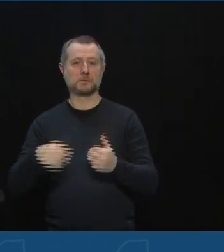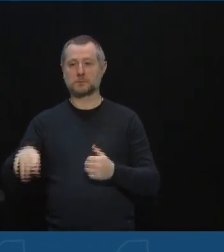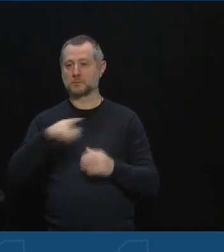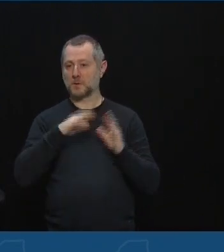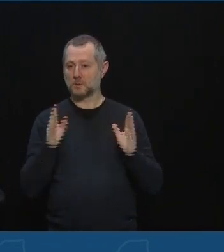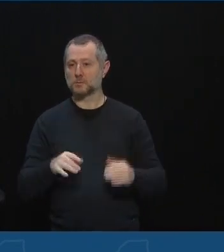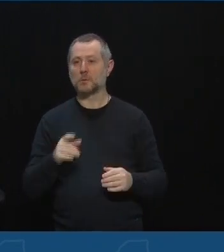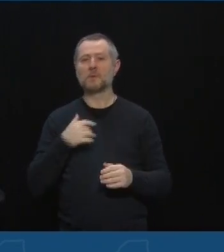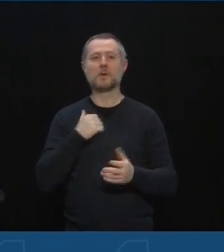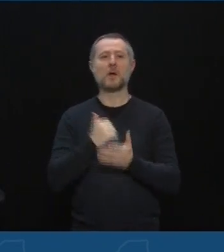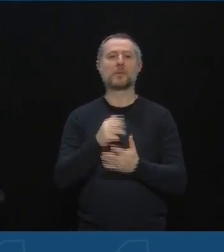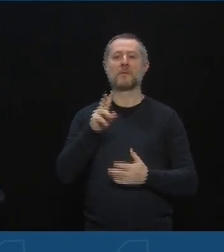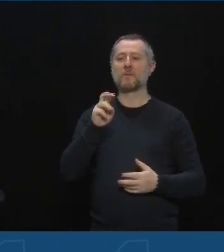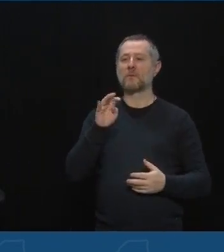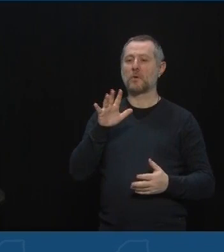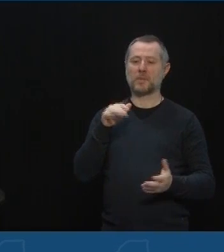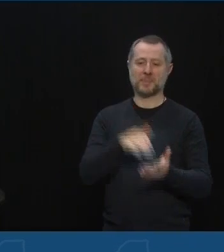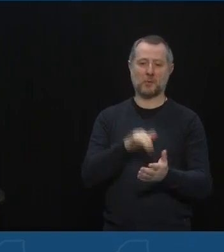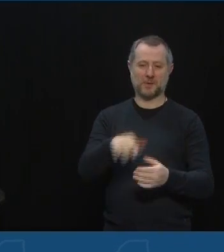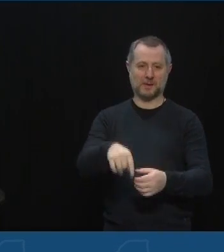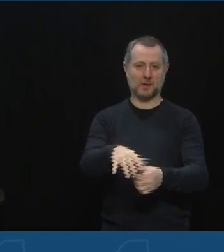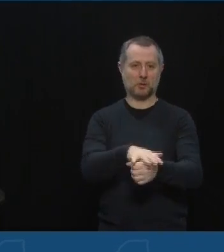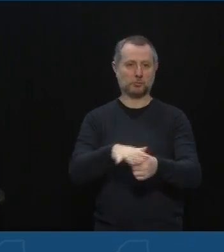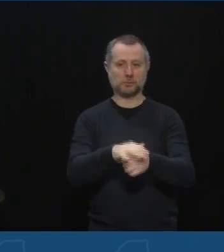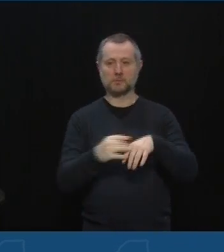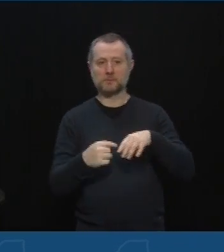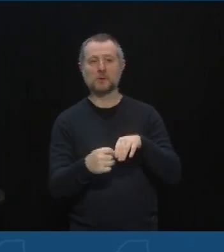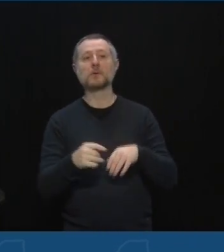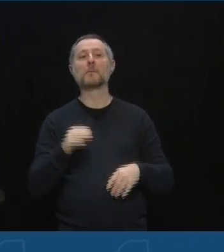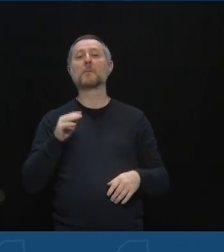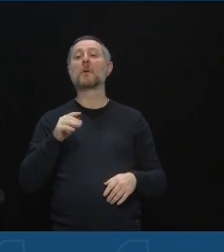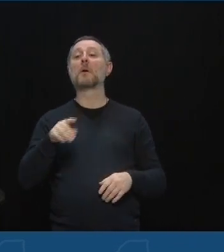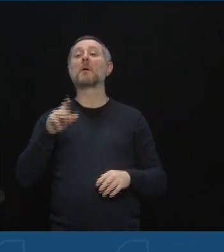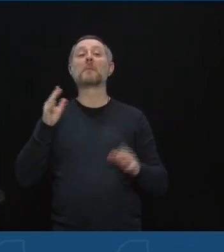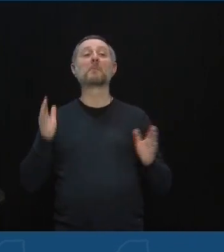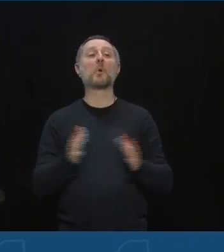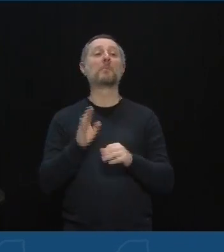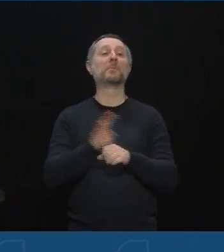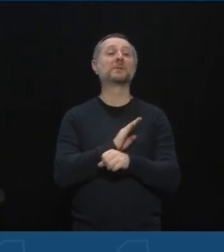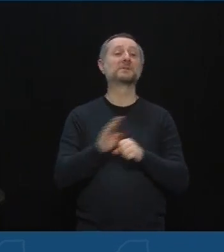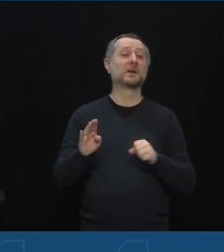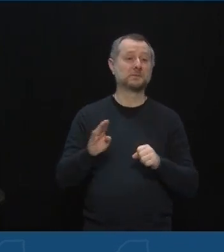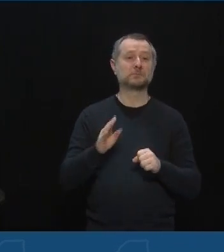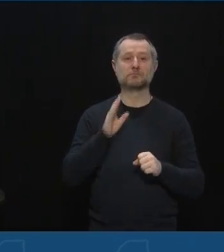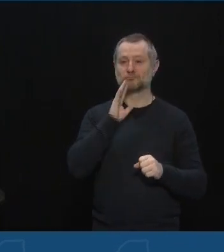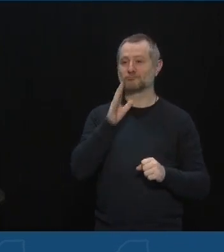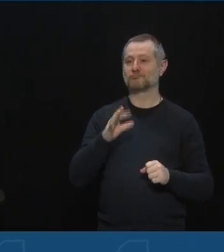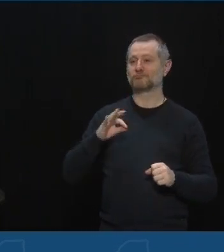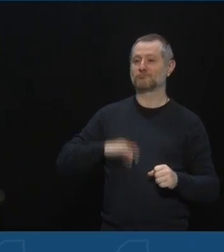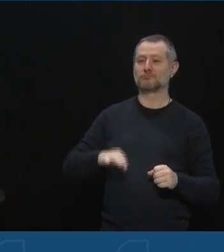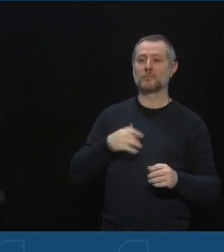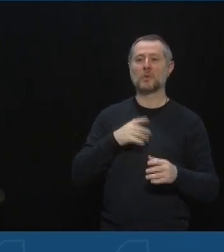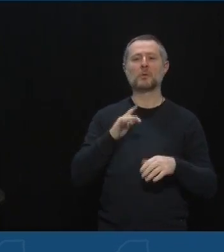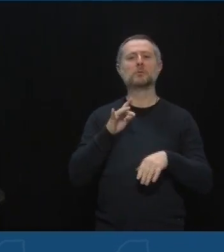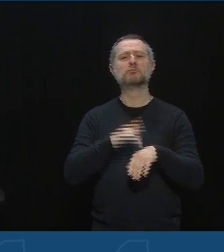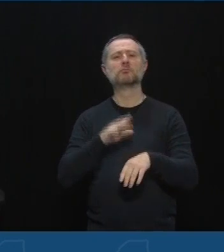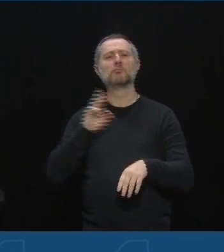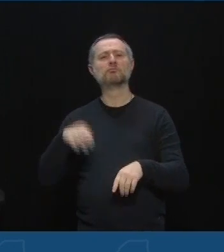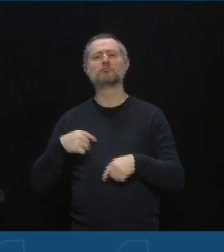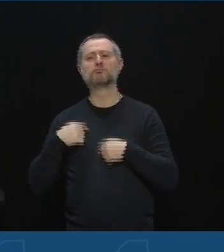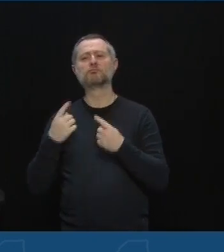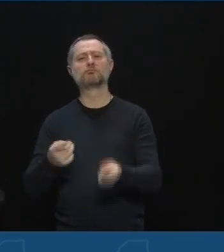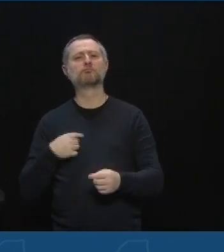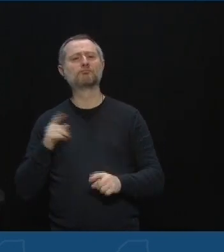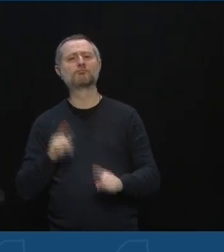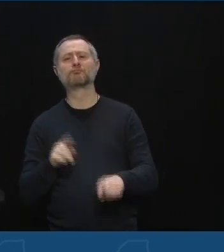people right in this area as well. And our small businesses, I came to Rochester a number of times during the pandemic, and I walked